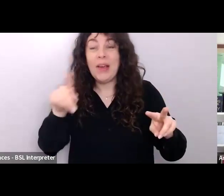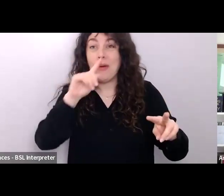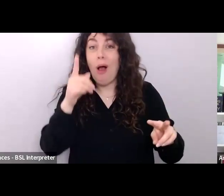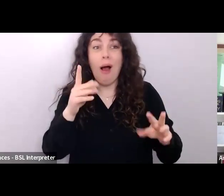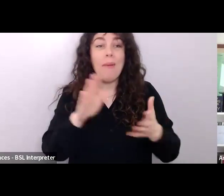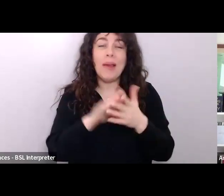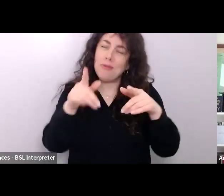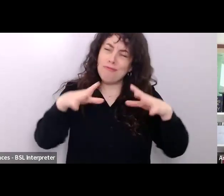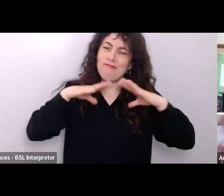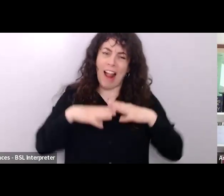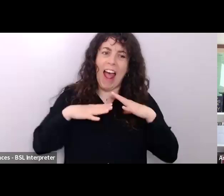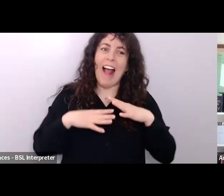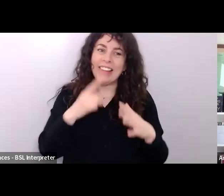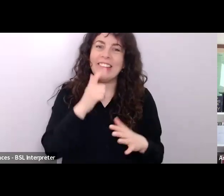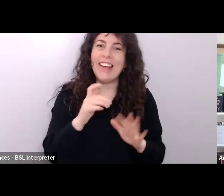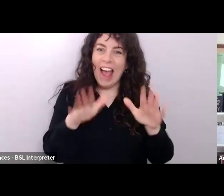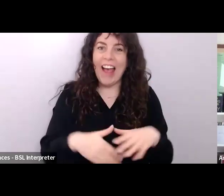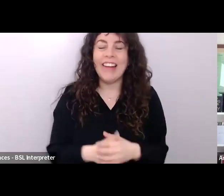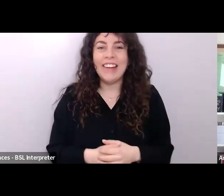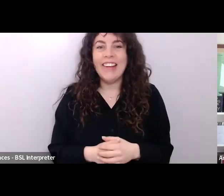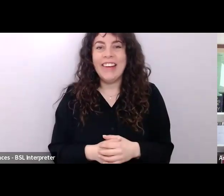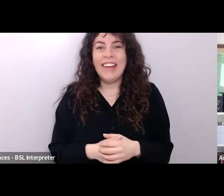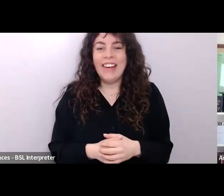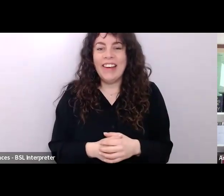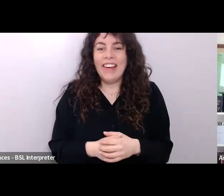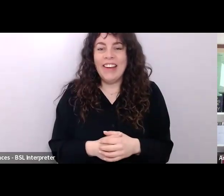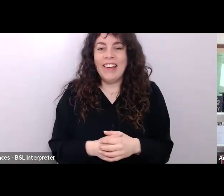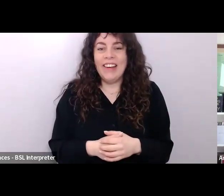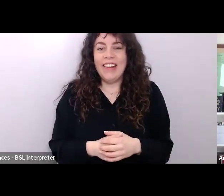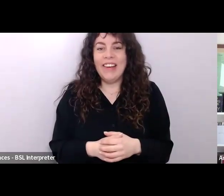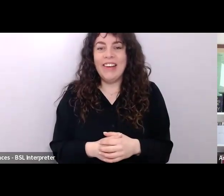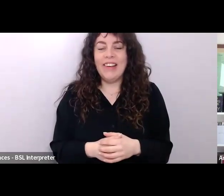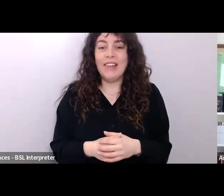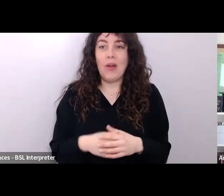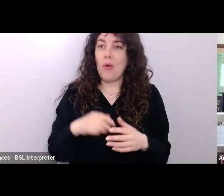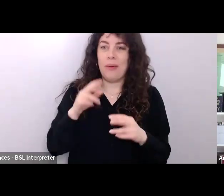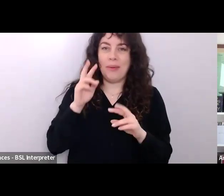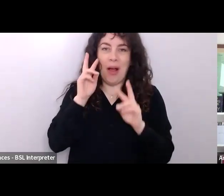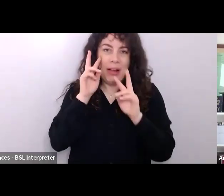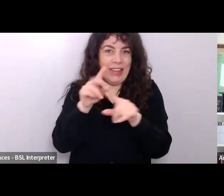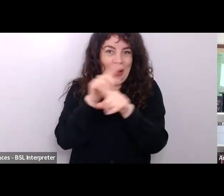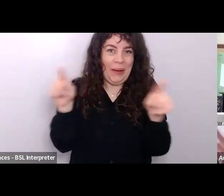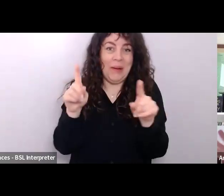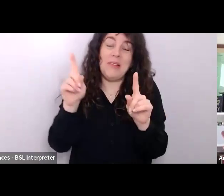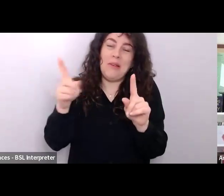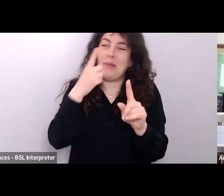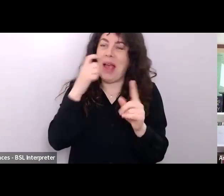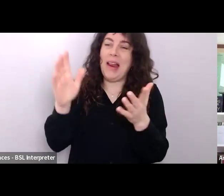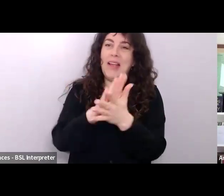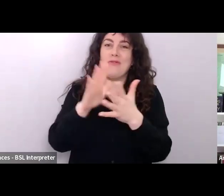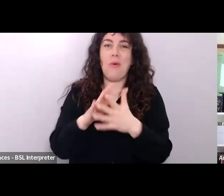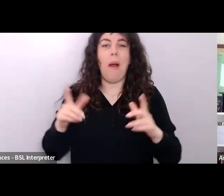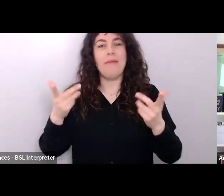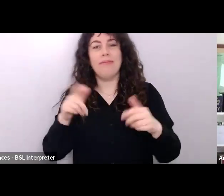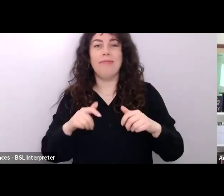relax. You're not going to be visible, and feel free to enjoy the webinar in however comfortable